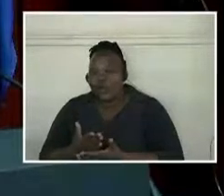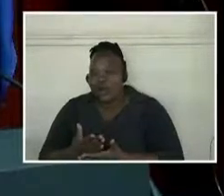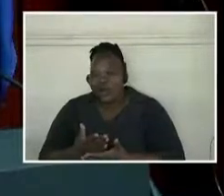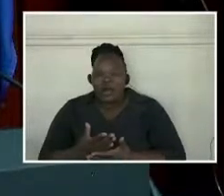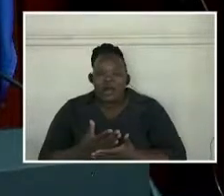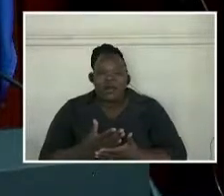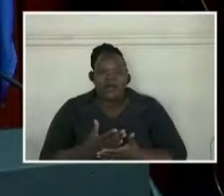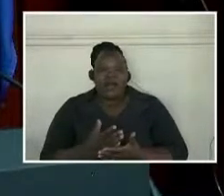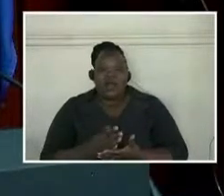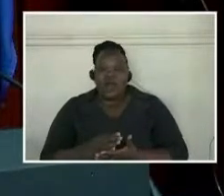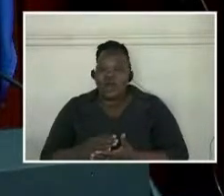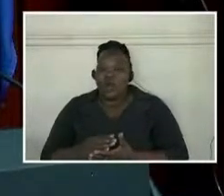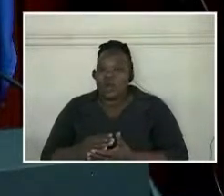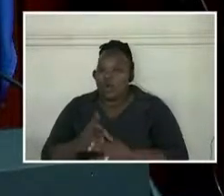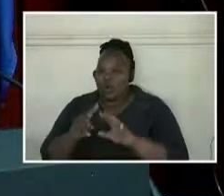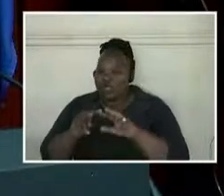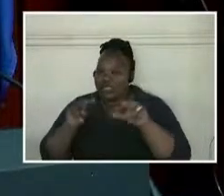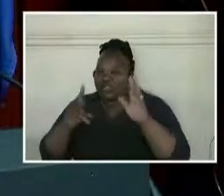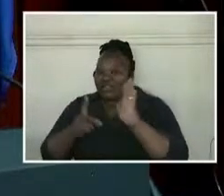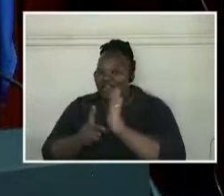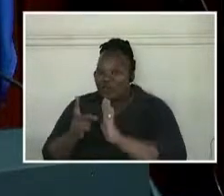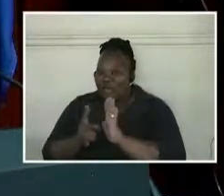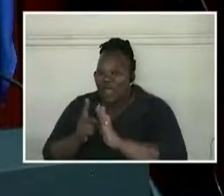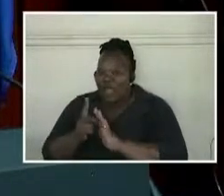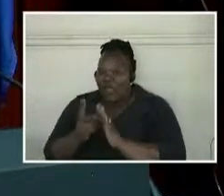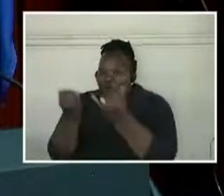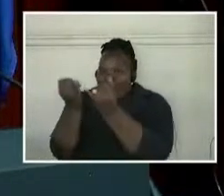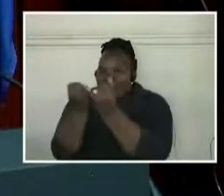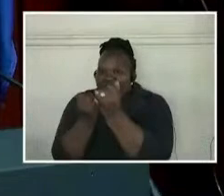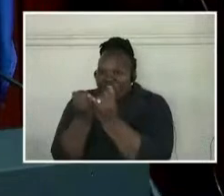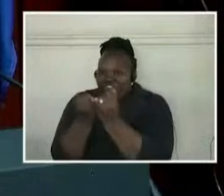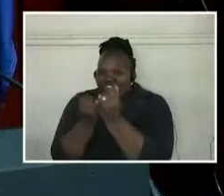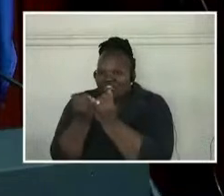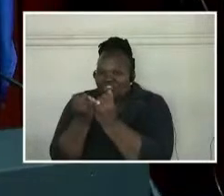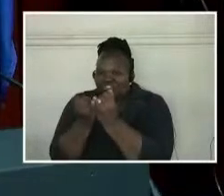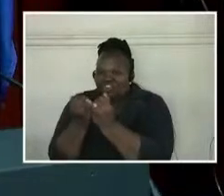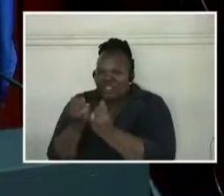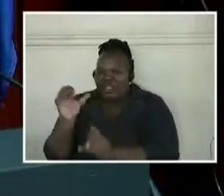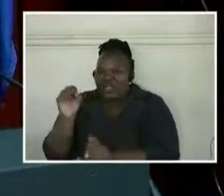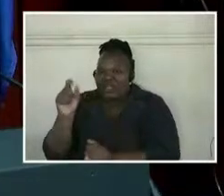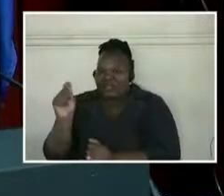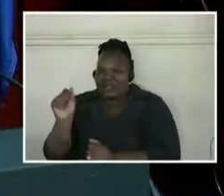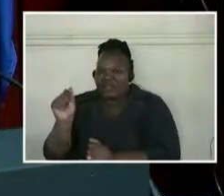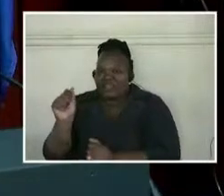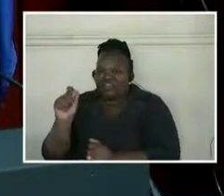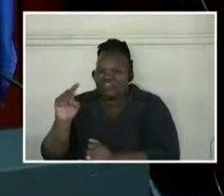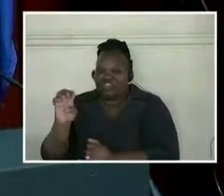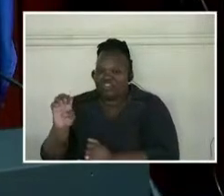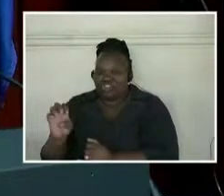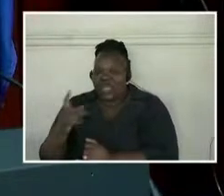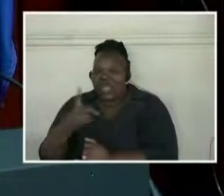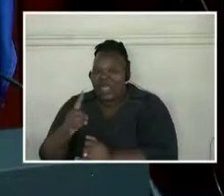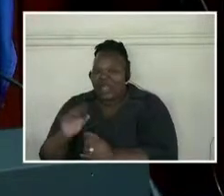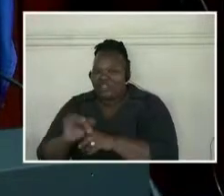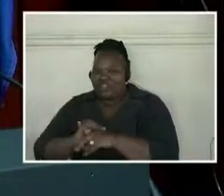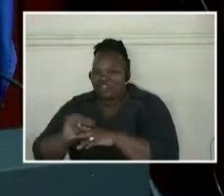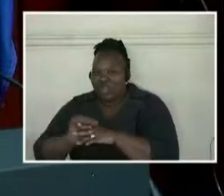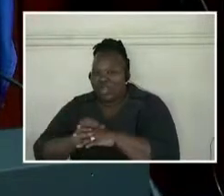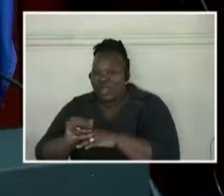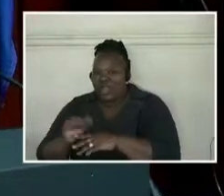audience development competitions stage performance training and mentorship